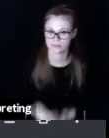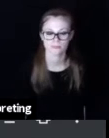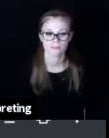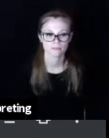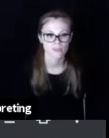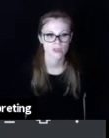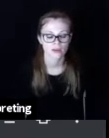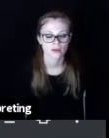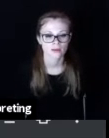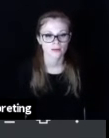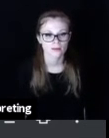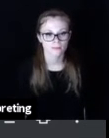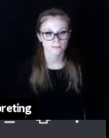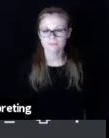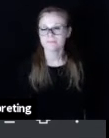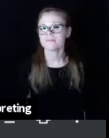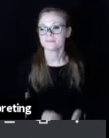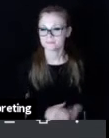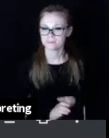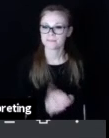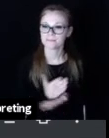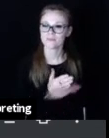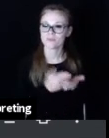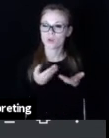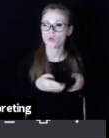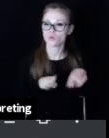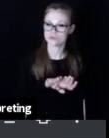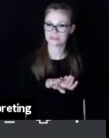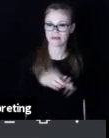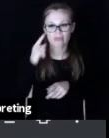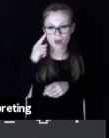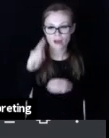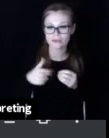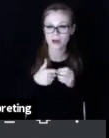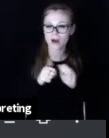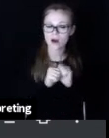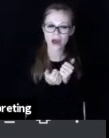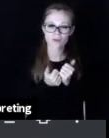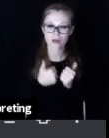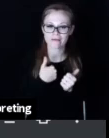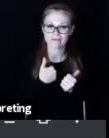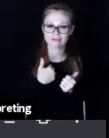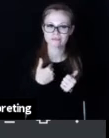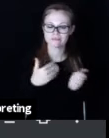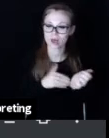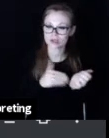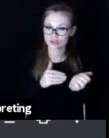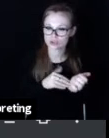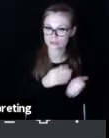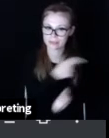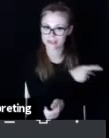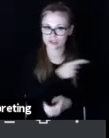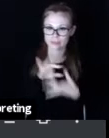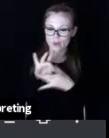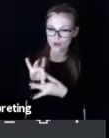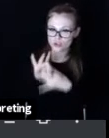And then here's some closing thoughts about ways to maintain a doctor-patient partnership. So prepare for your appointments by writing down